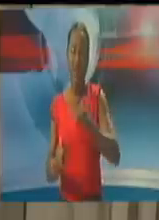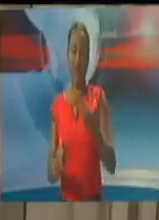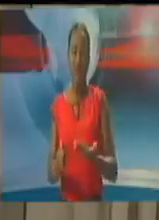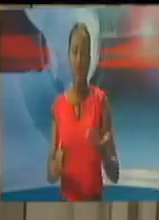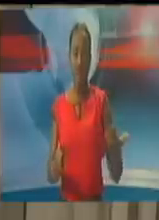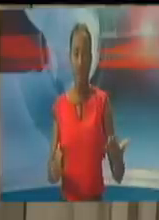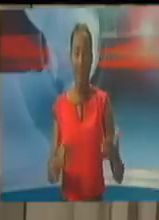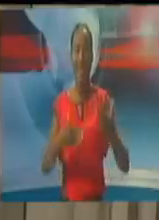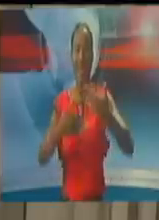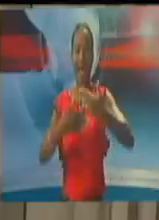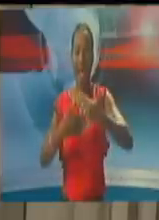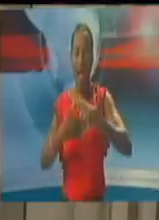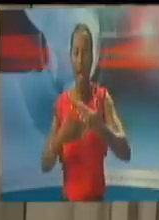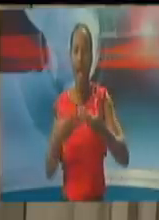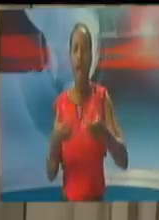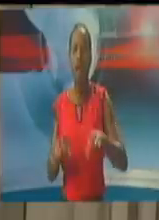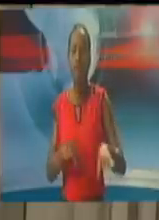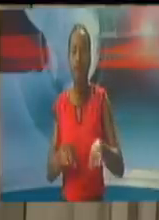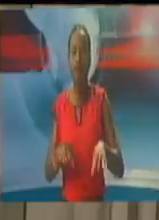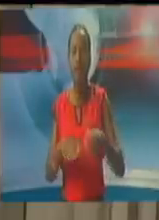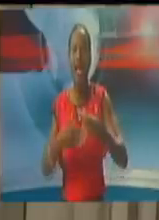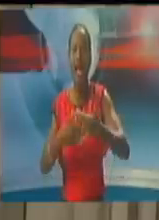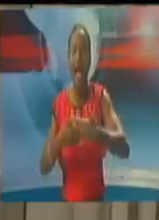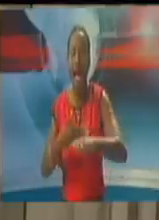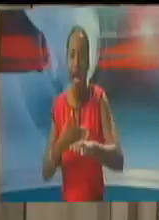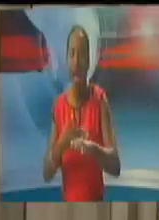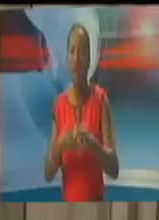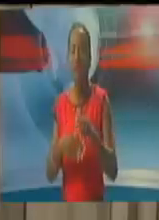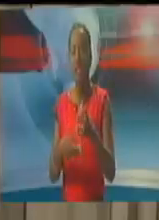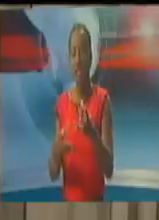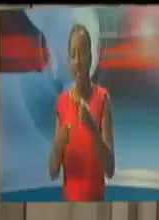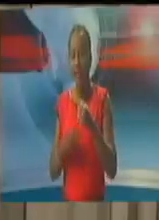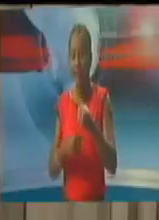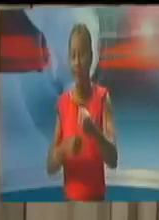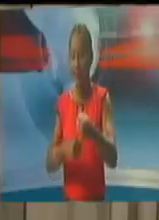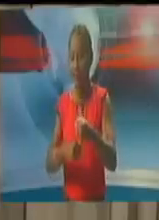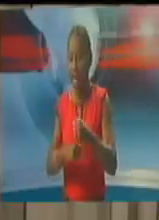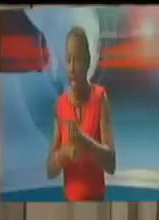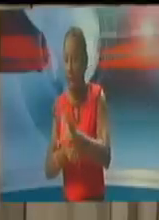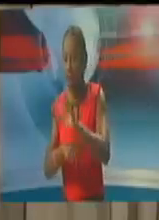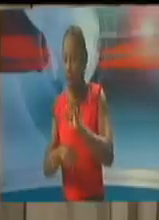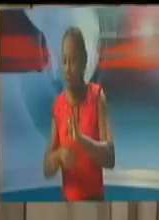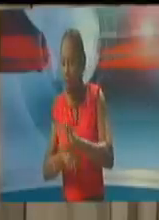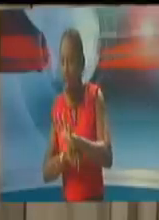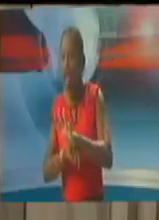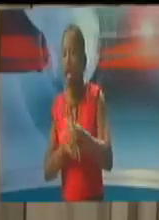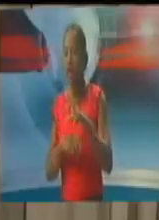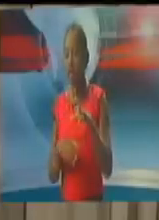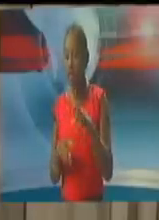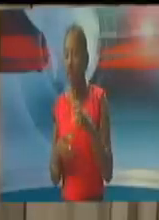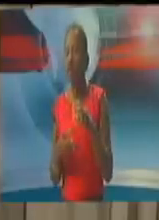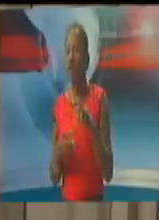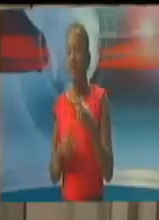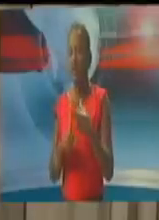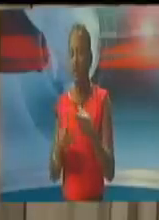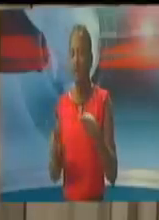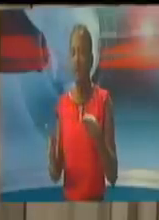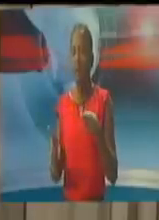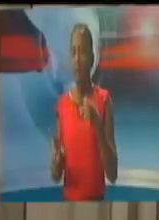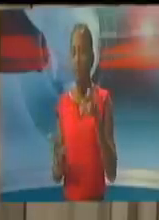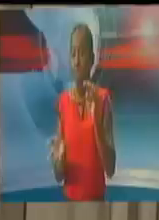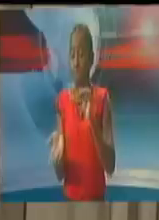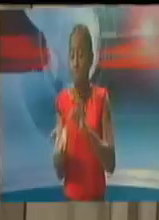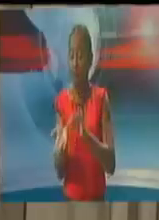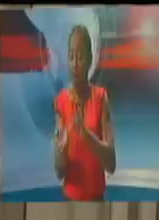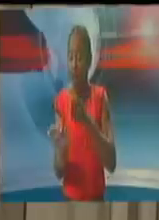taking advice and after consulting and considering very carefully that advice from medical experts.